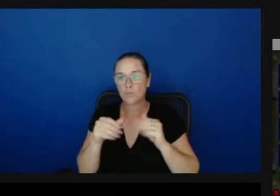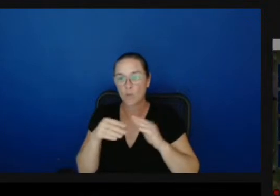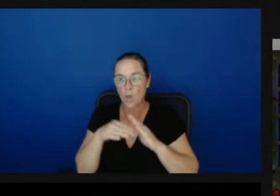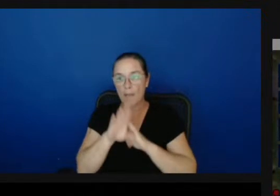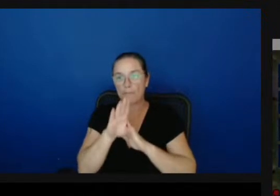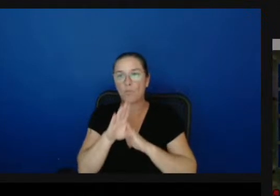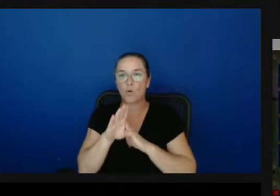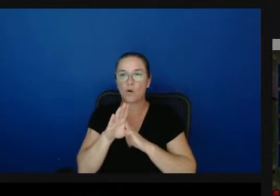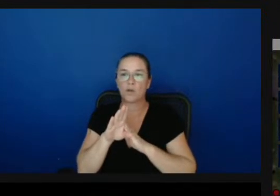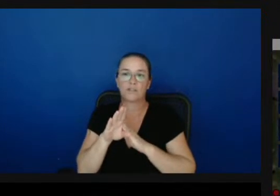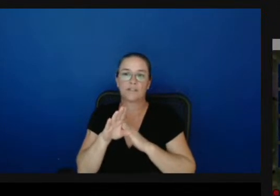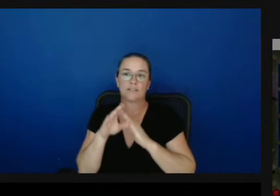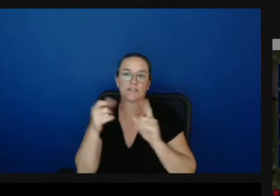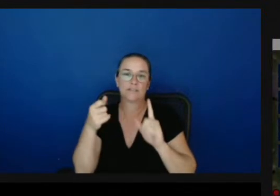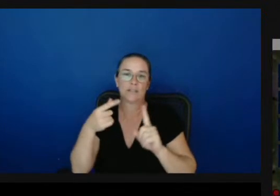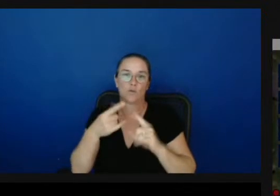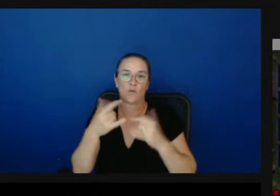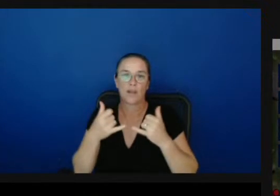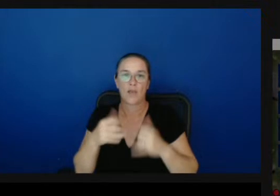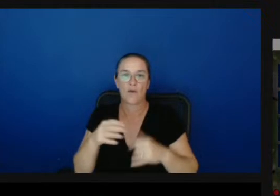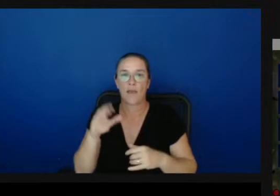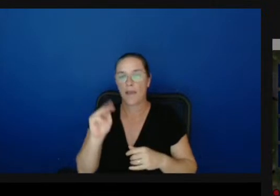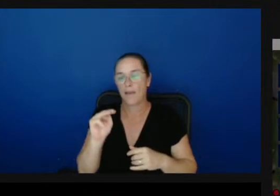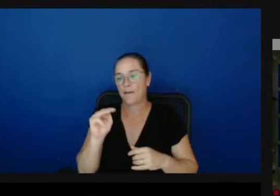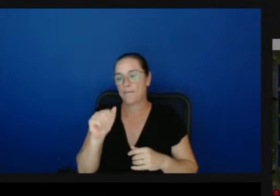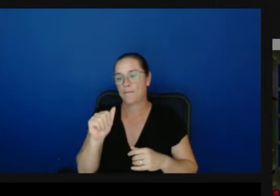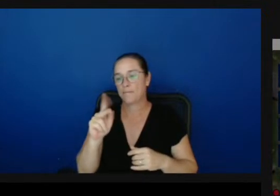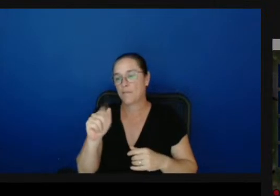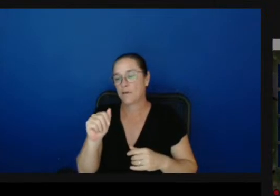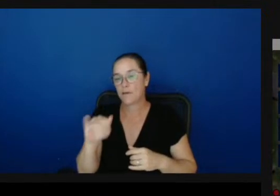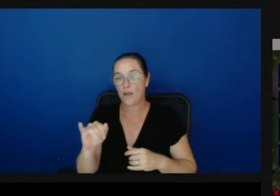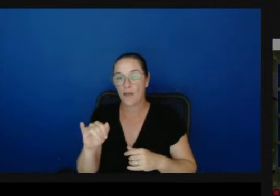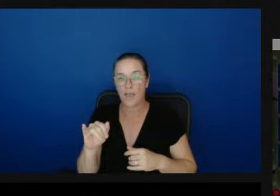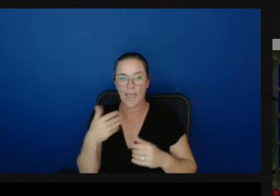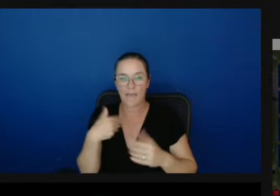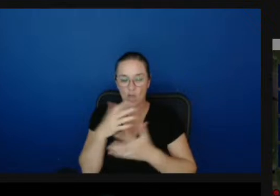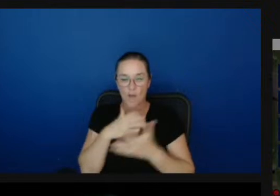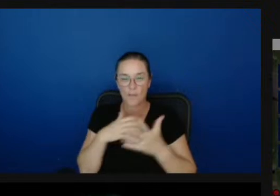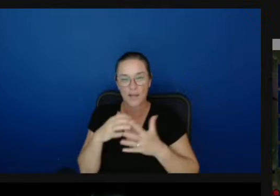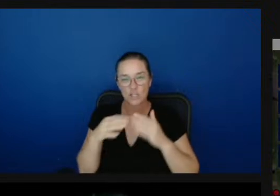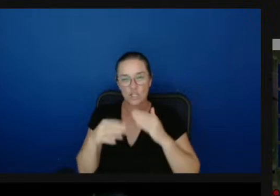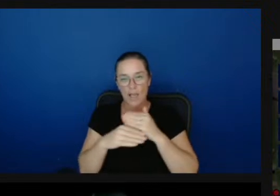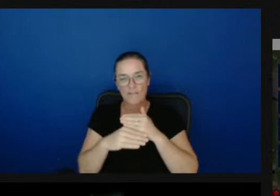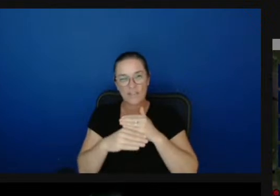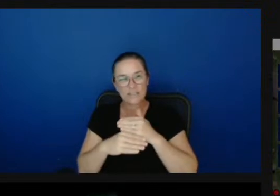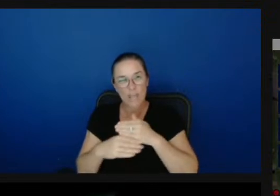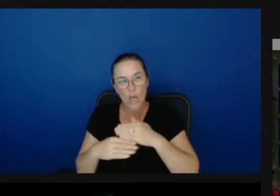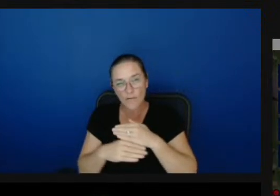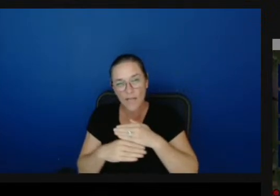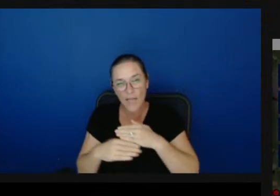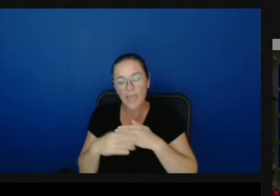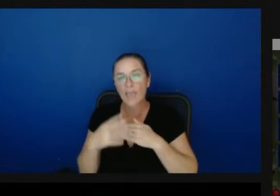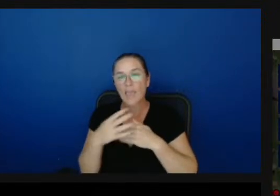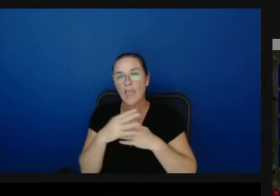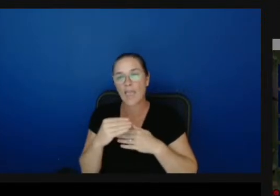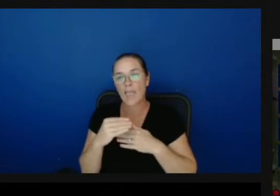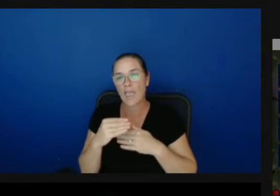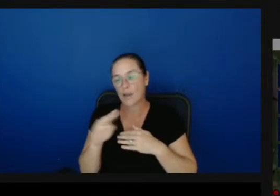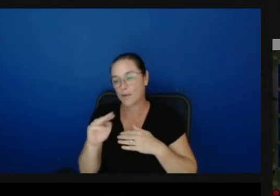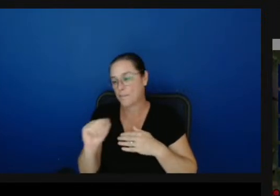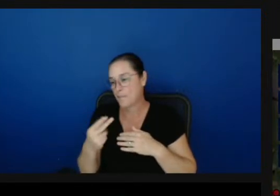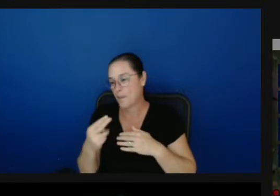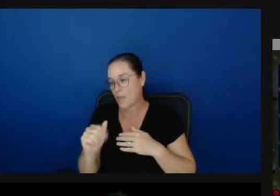signal. Here at the Makai station, which maybe has a combination of the south flank moving over a bump effect and the magma pushing it up effect, maybe you get both